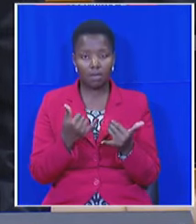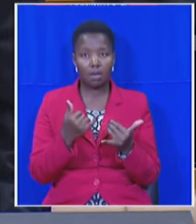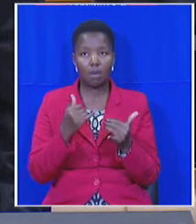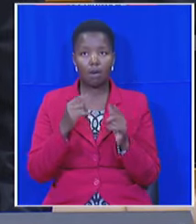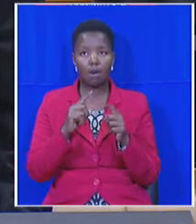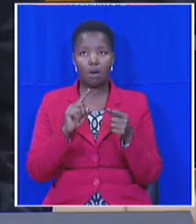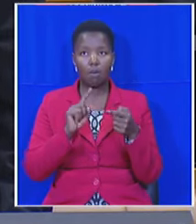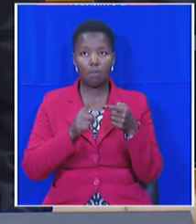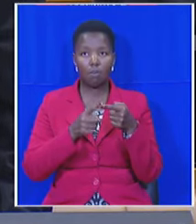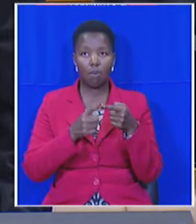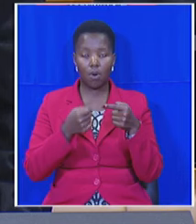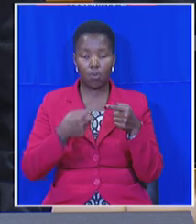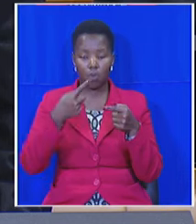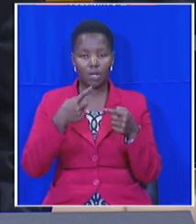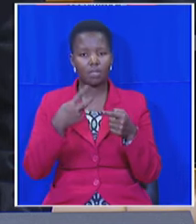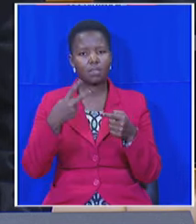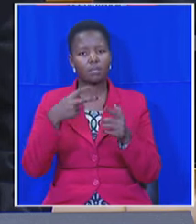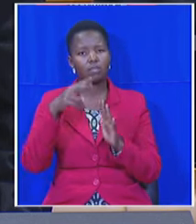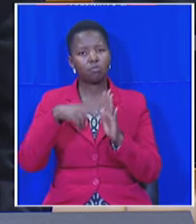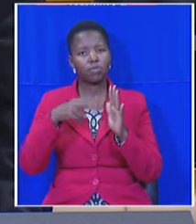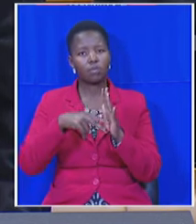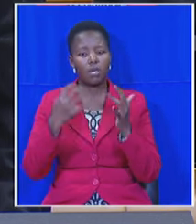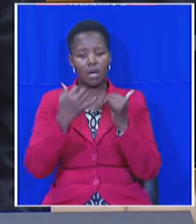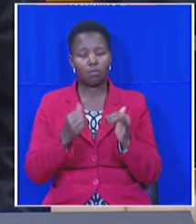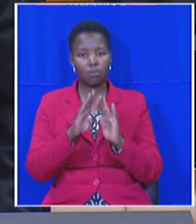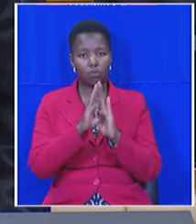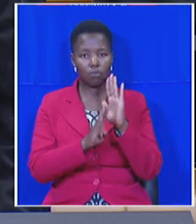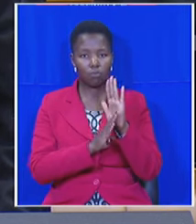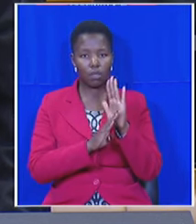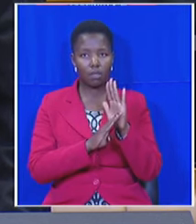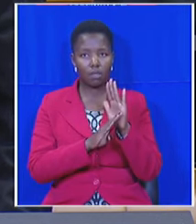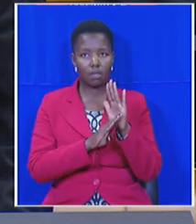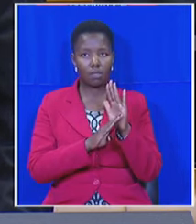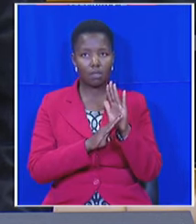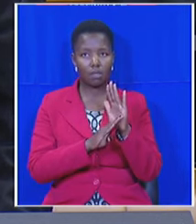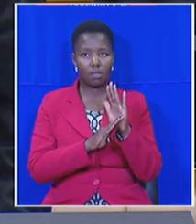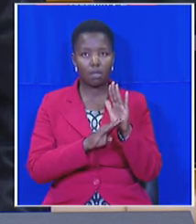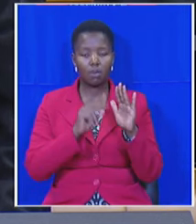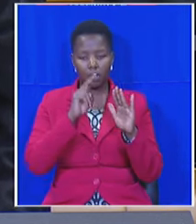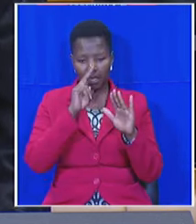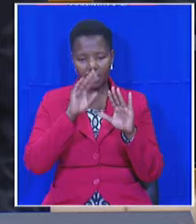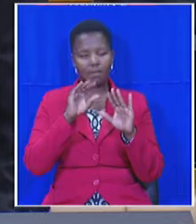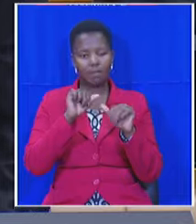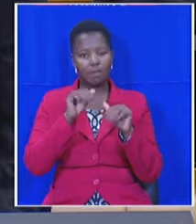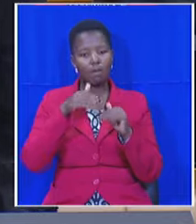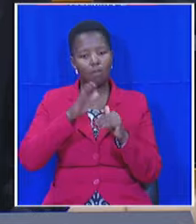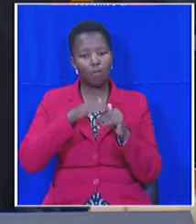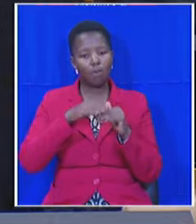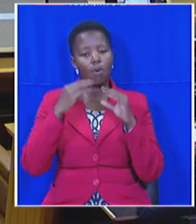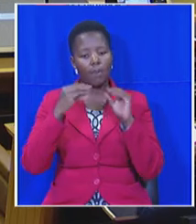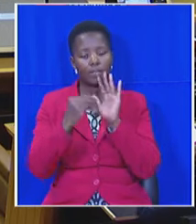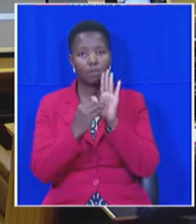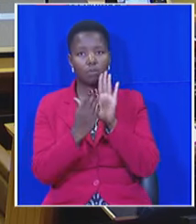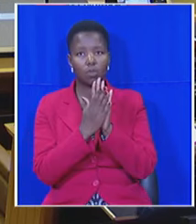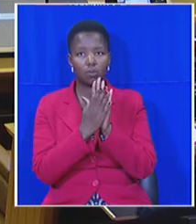1, second reading debate, appropriation bill, under further business on the order paper. Are there